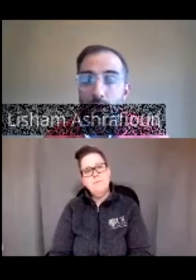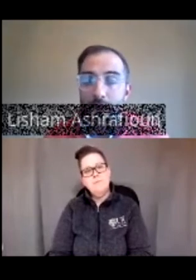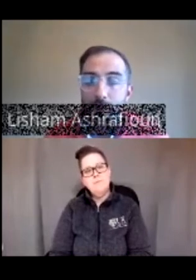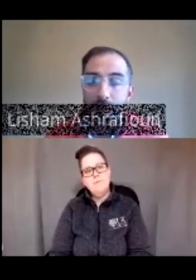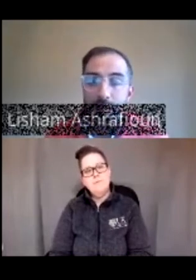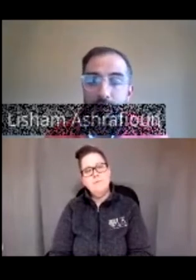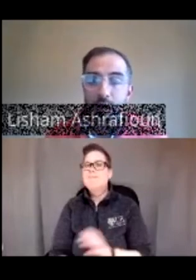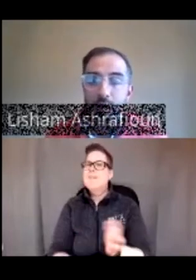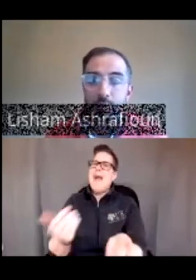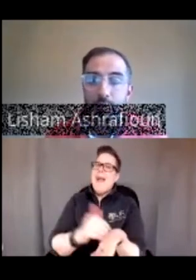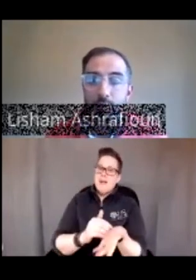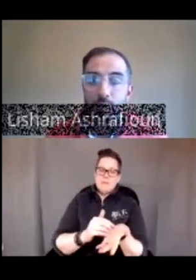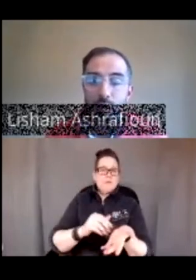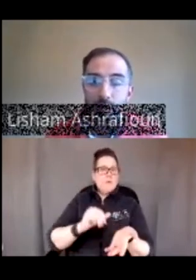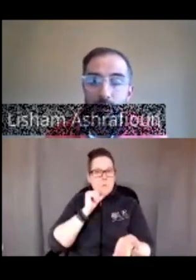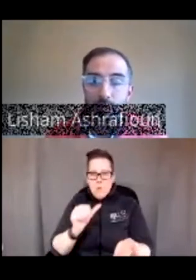So again, we don't have